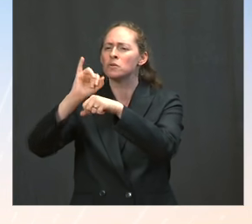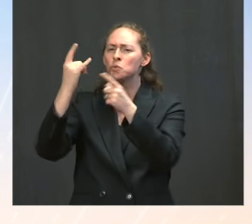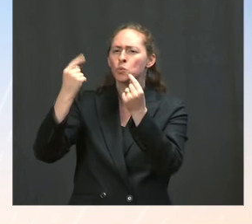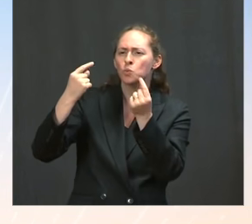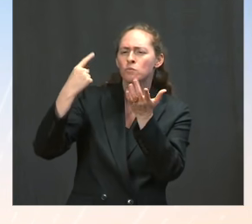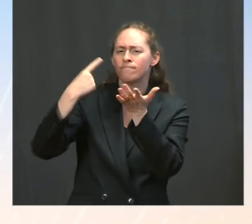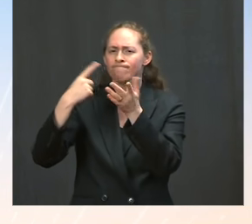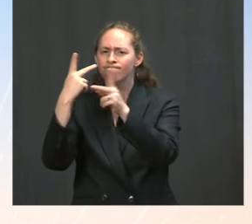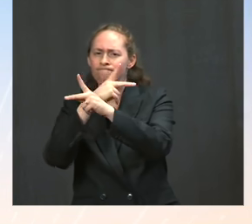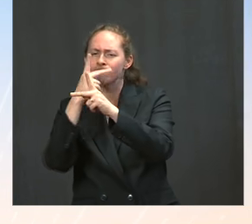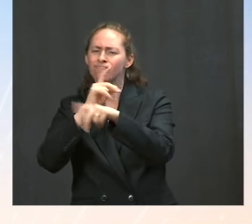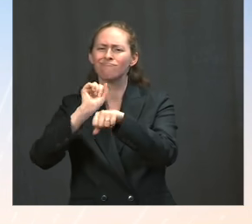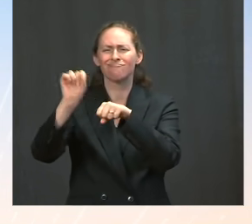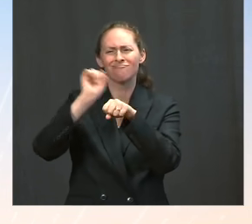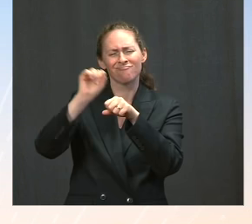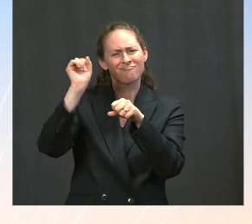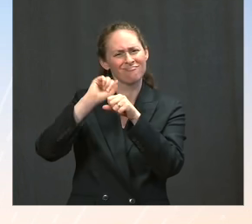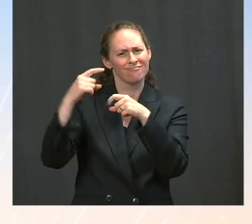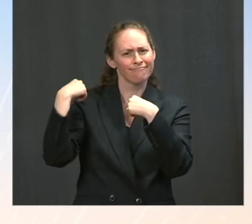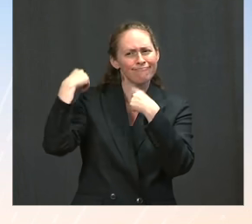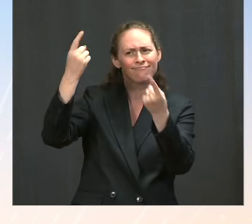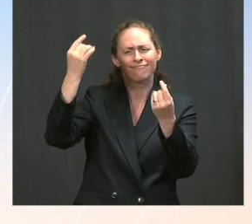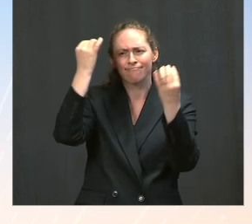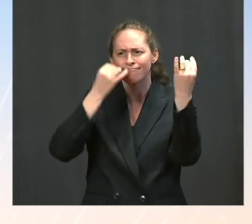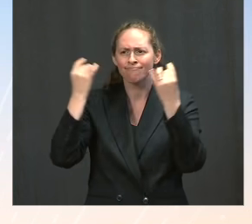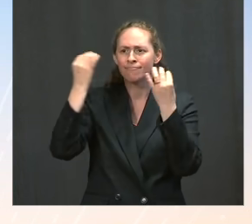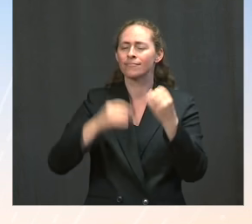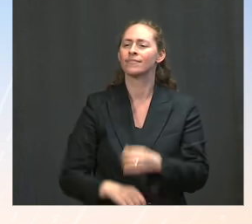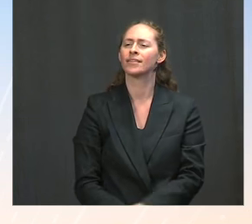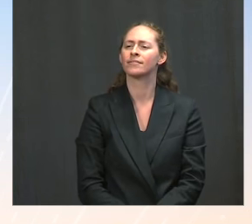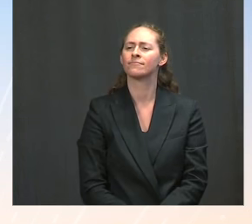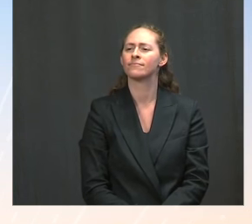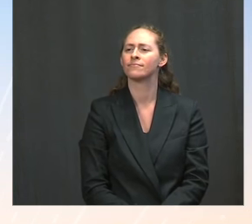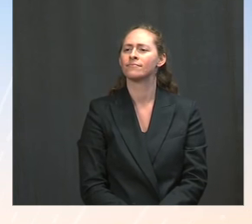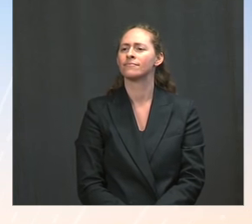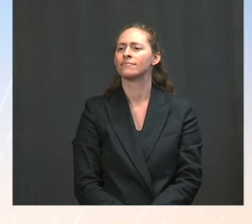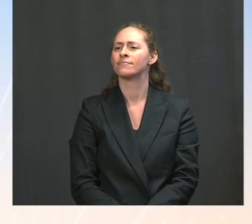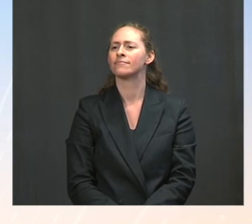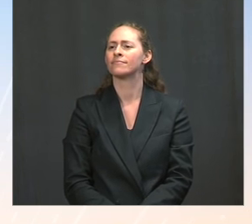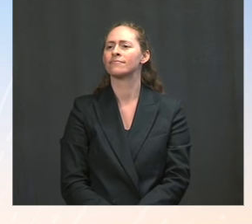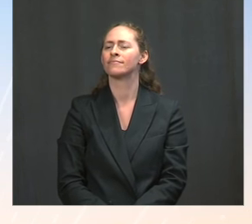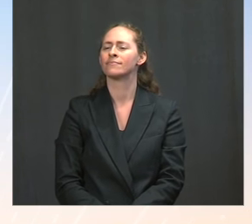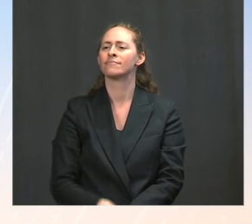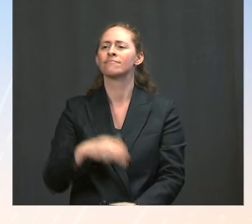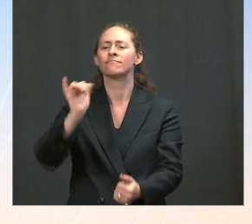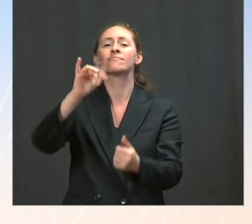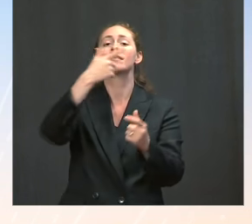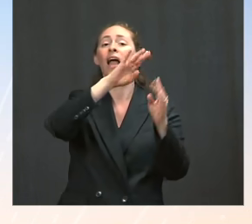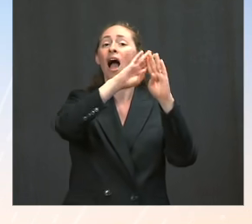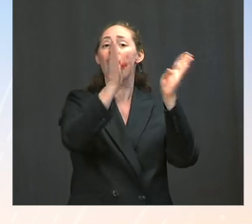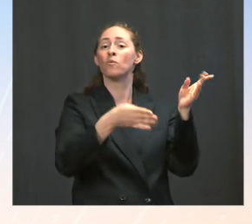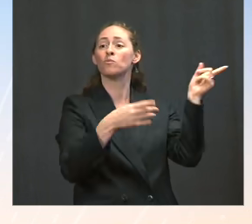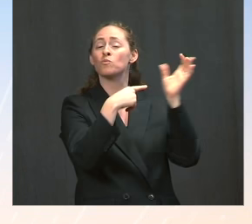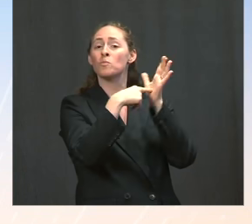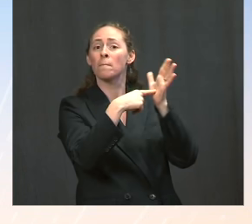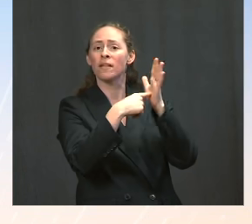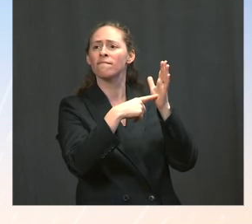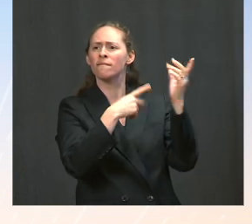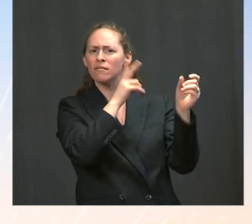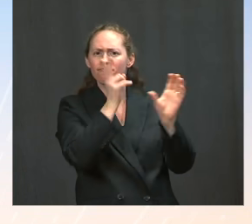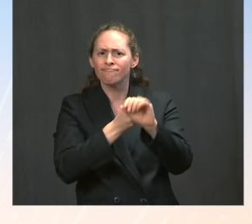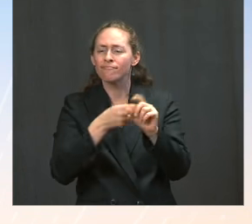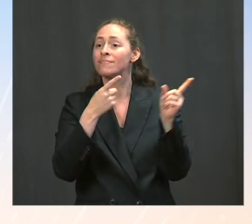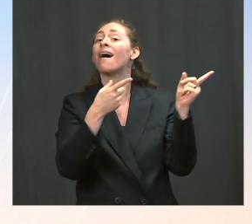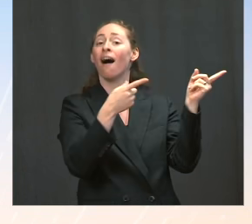the House to pass the CHIPS Act, or their version of USICA, and we're putting plans in place right